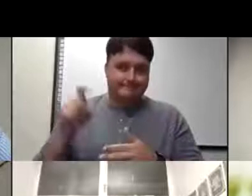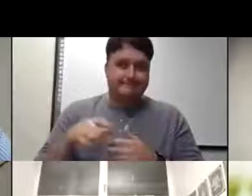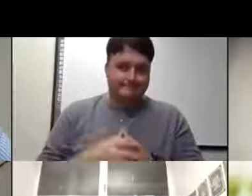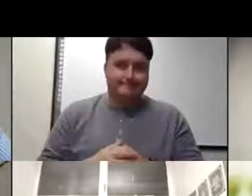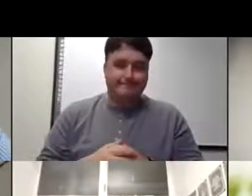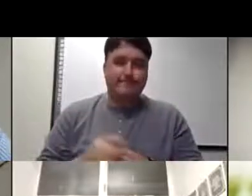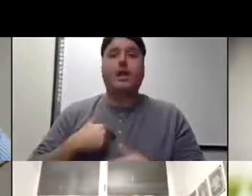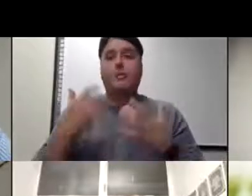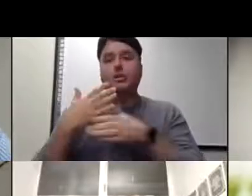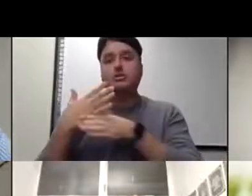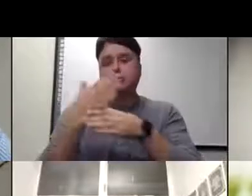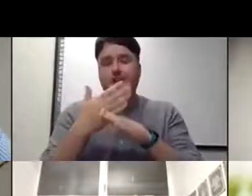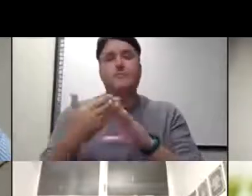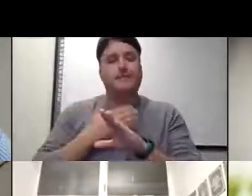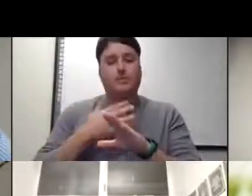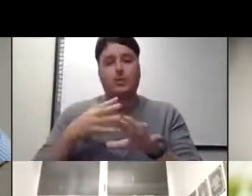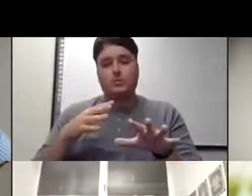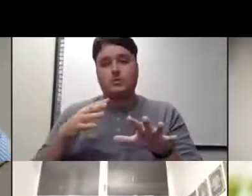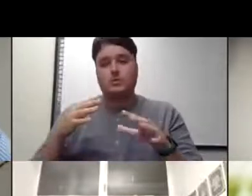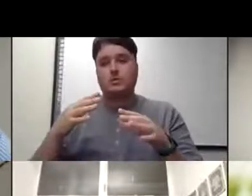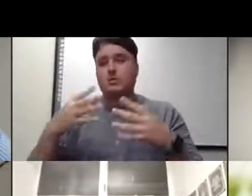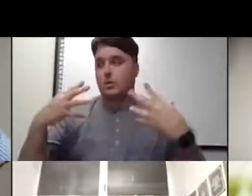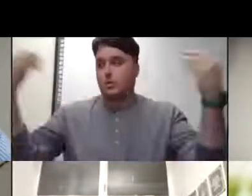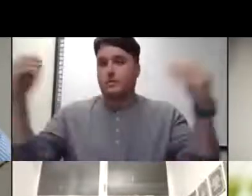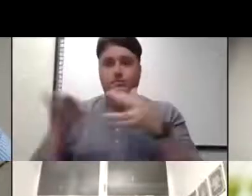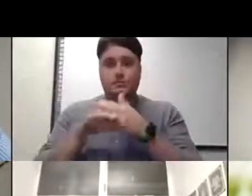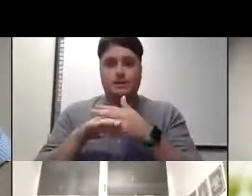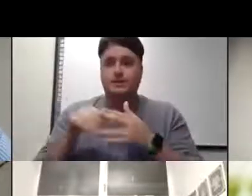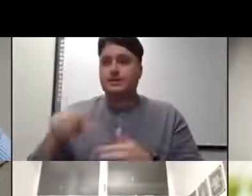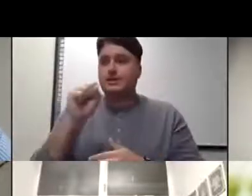do want to share before we go out to break that SMETA